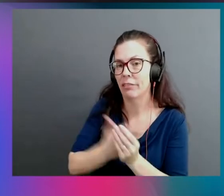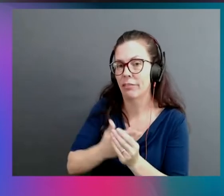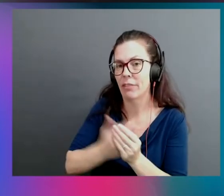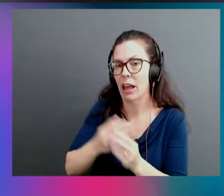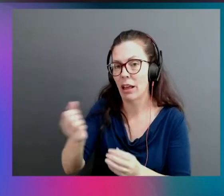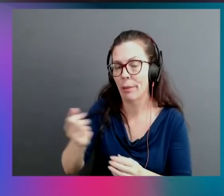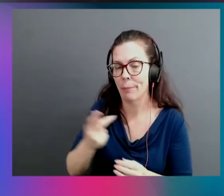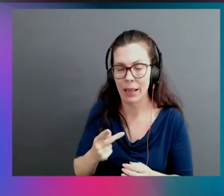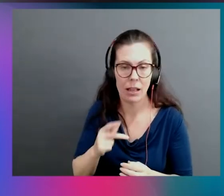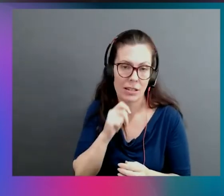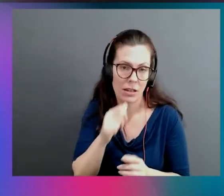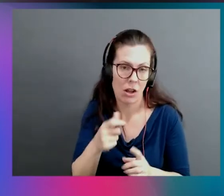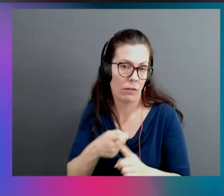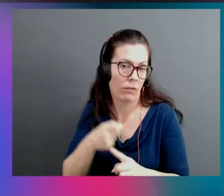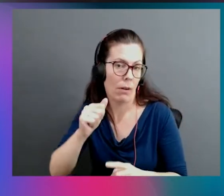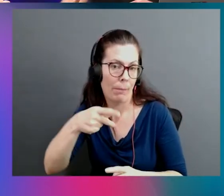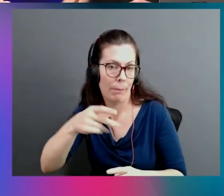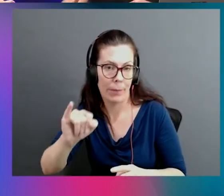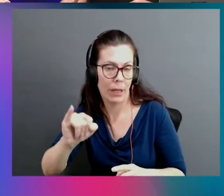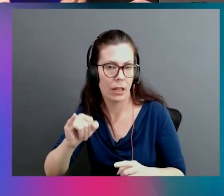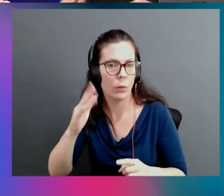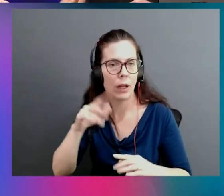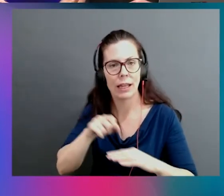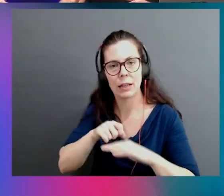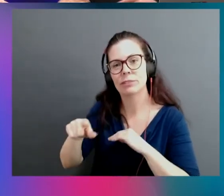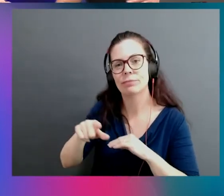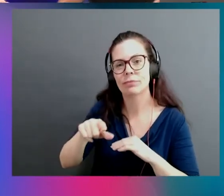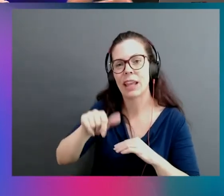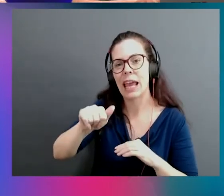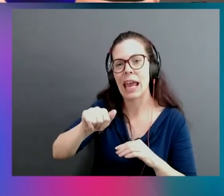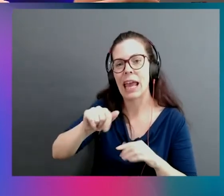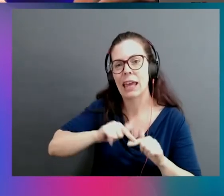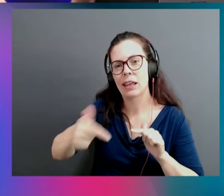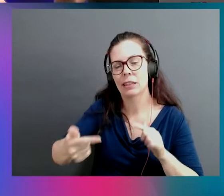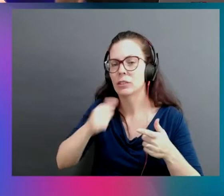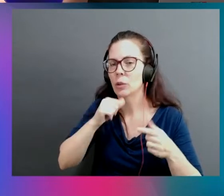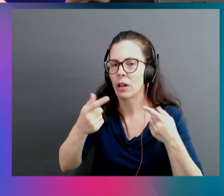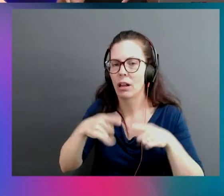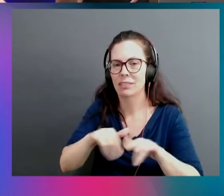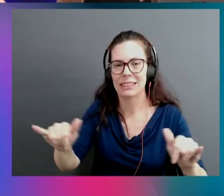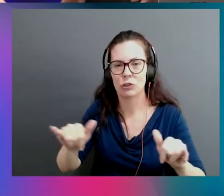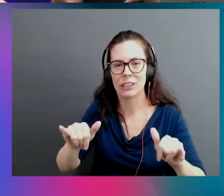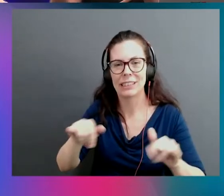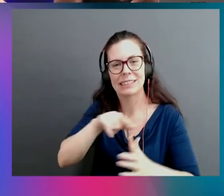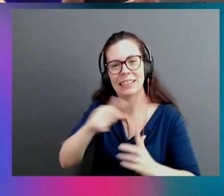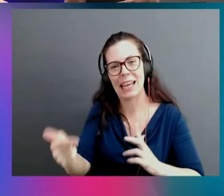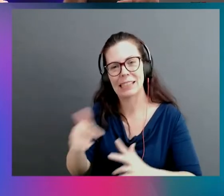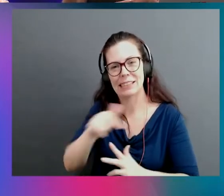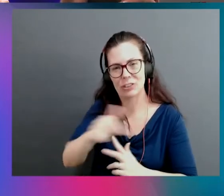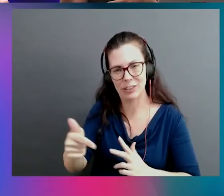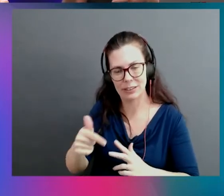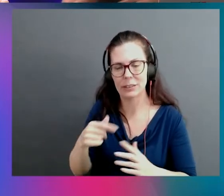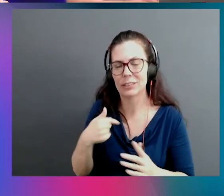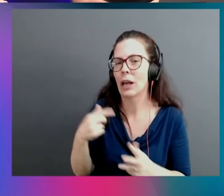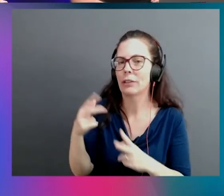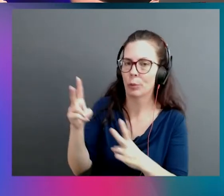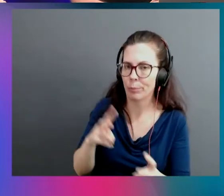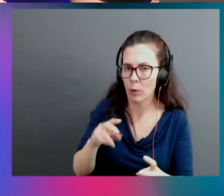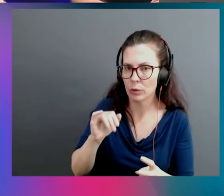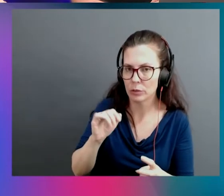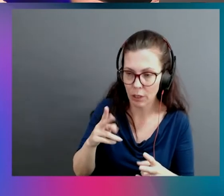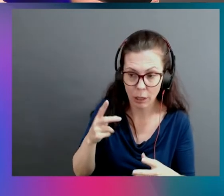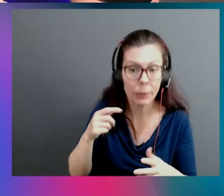not Okay. from the API, because it kicks off an asynchronous Task. job. Okay. Right? And so I have to keep polling that job to find when it's done,